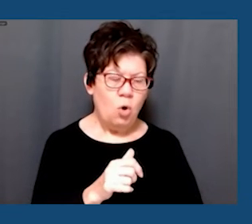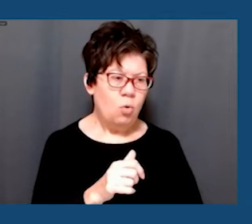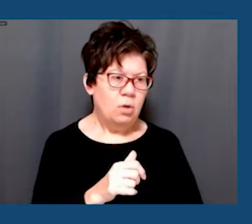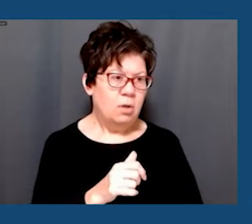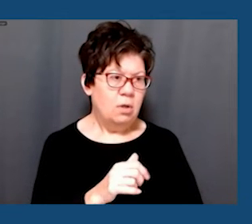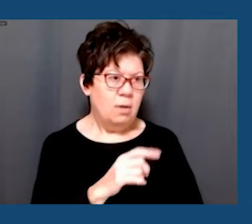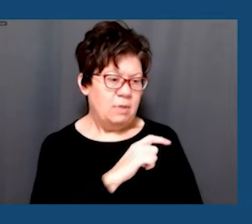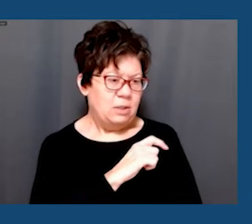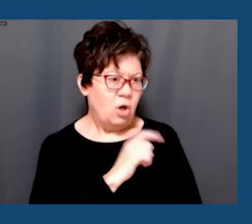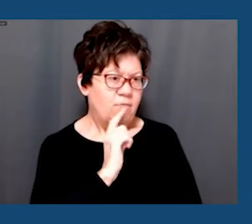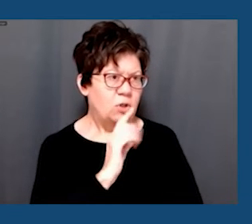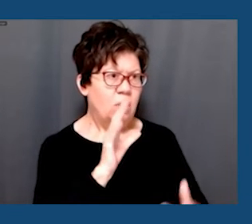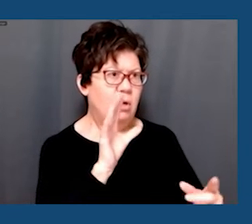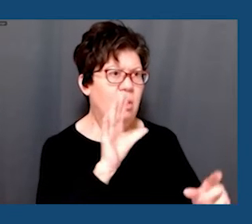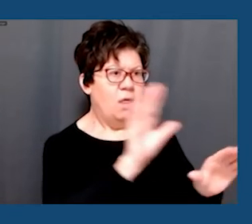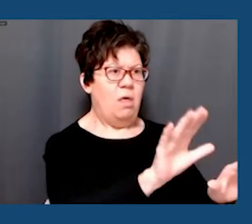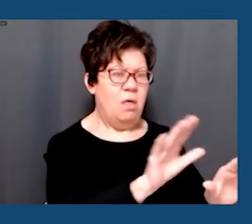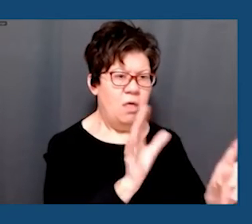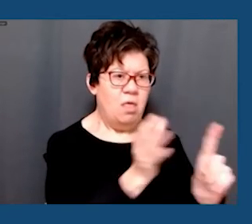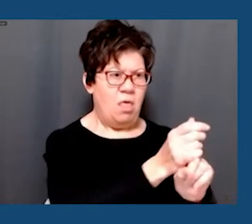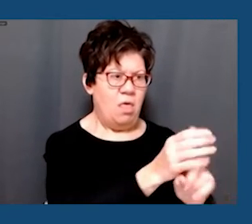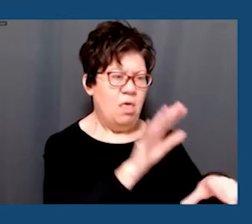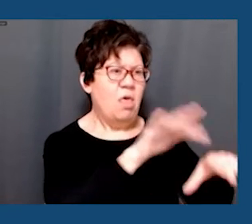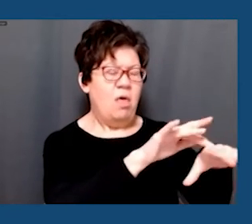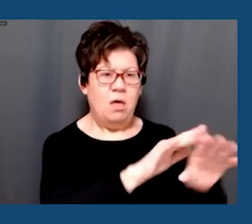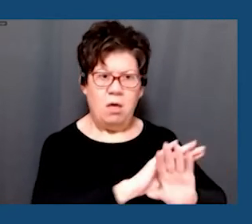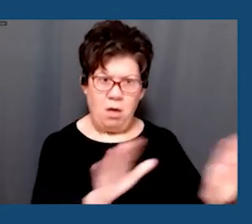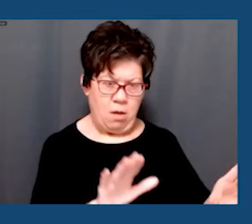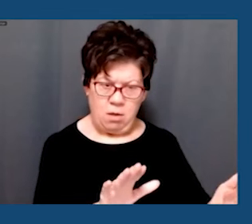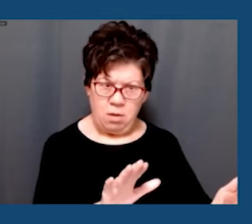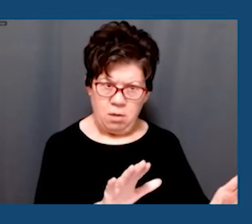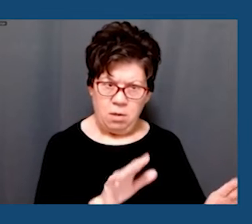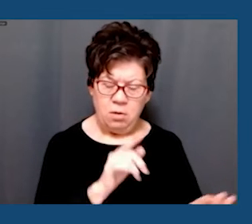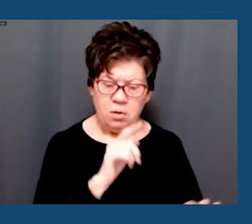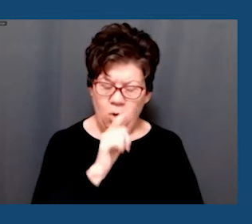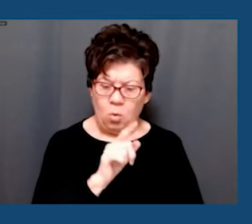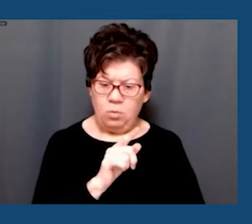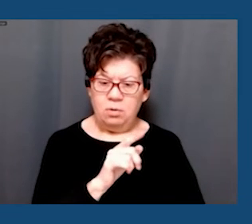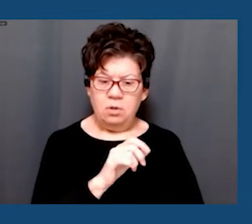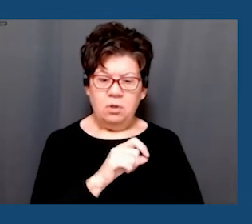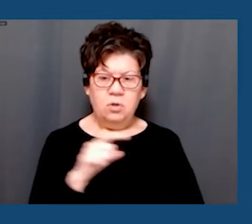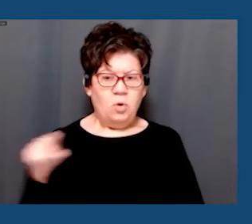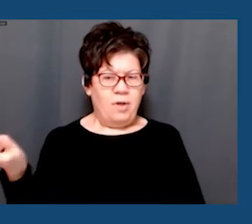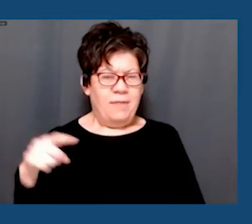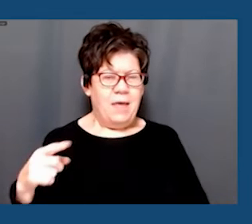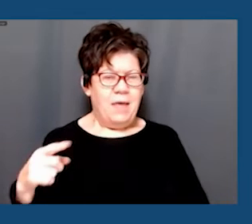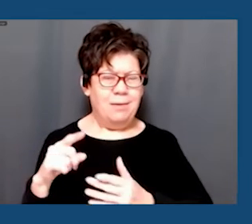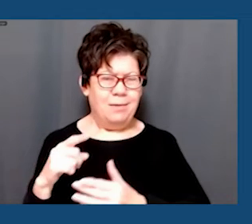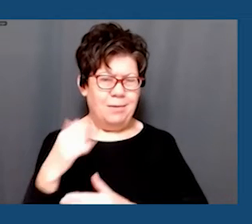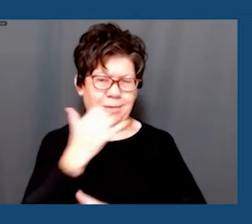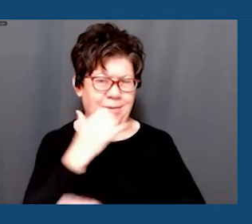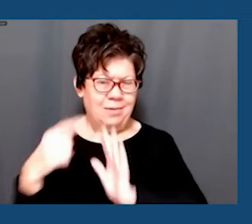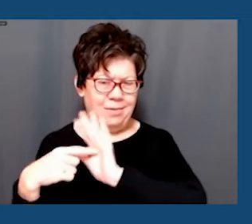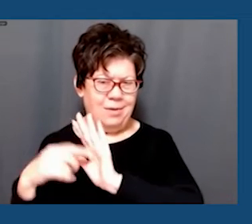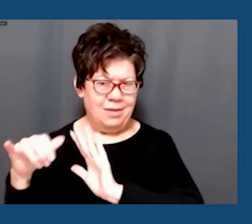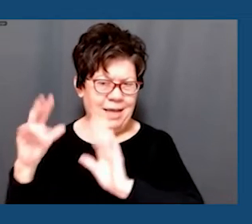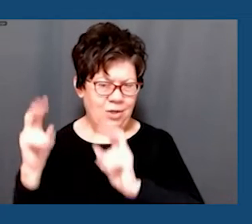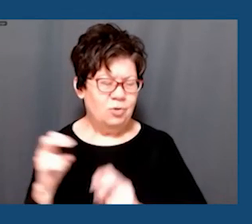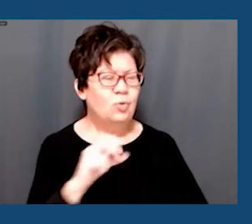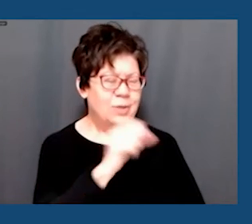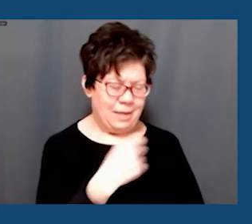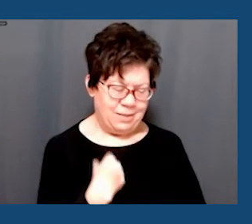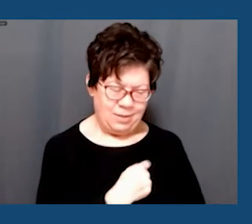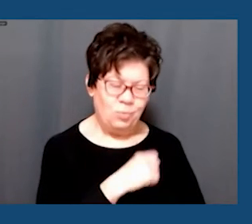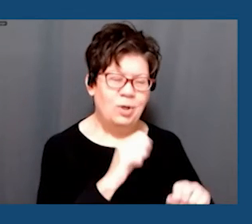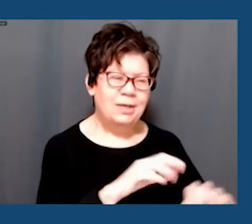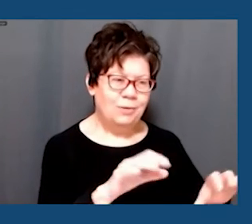their job. So I think they're misrepresenting that issue that, we can't do anything. Yes, there are over 100 laws on the books that if